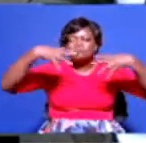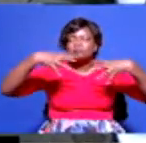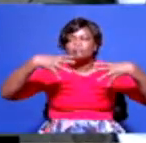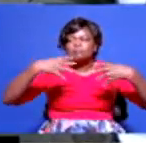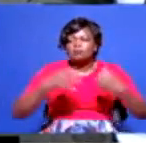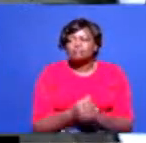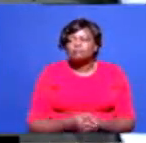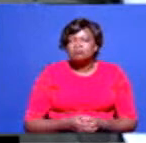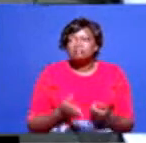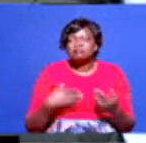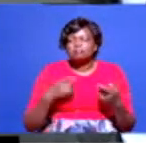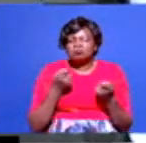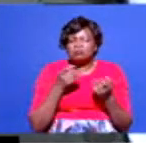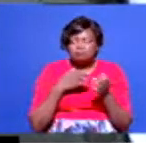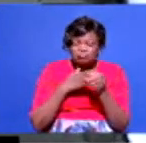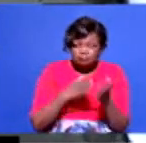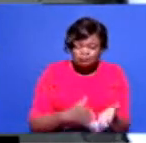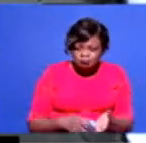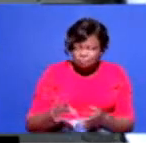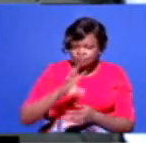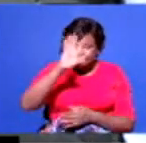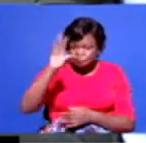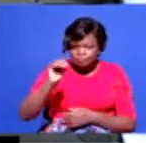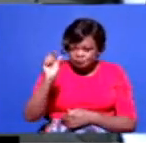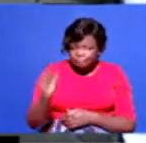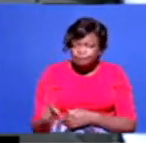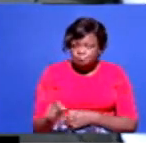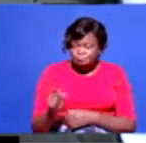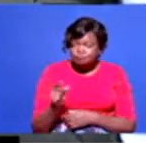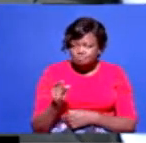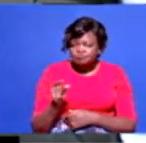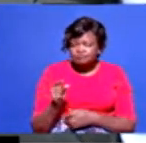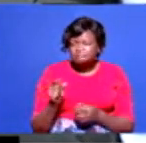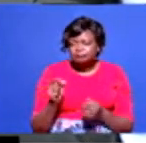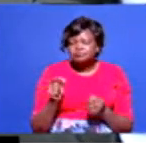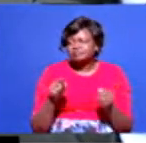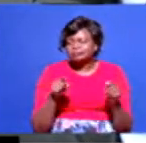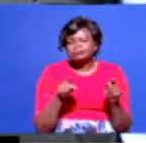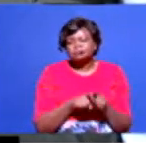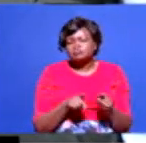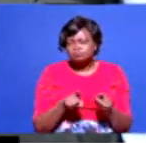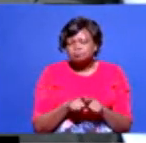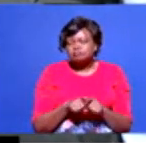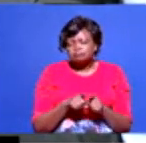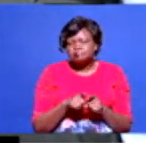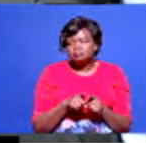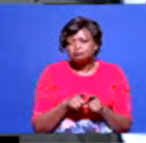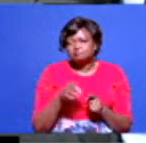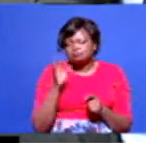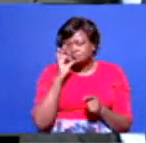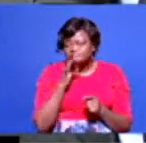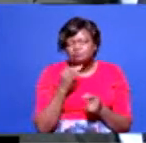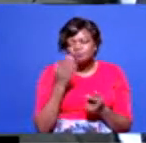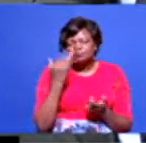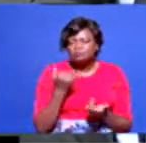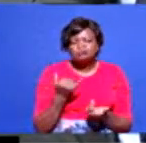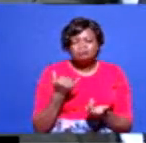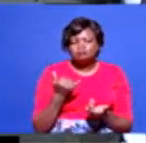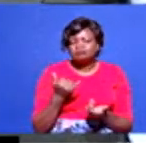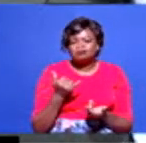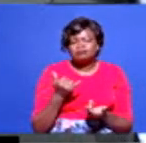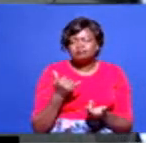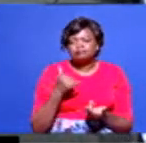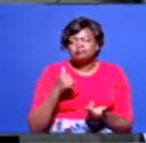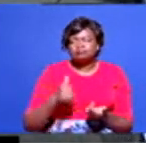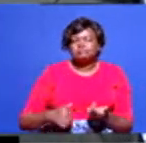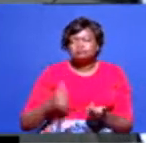few leaders, even within the African continent, with a spirit of selflessness and singular sense of